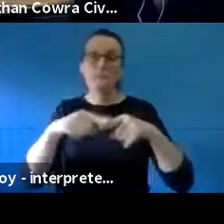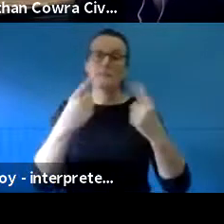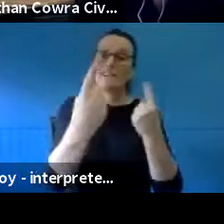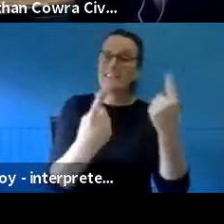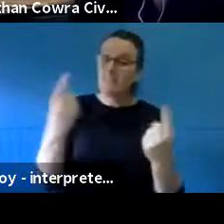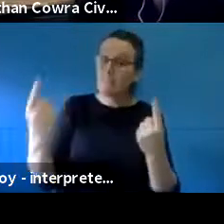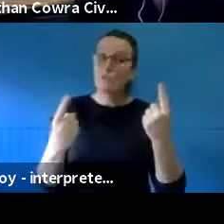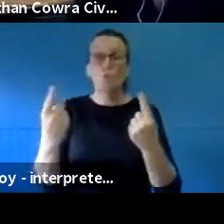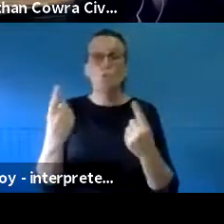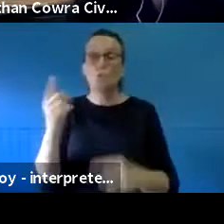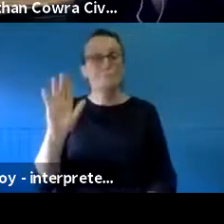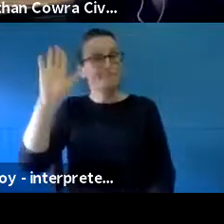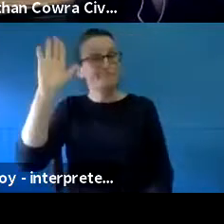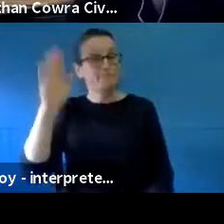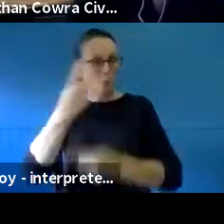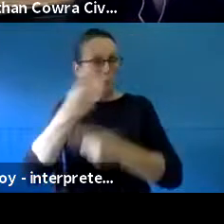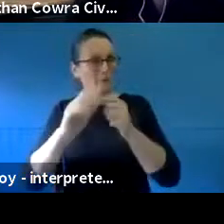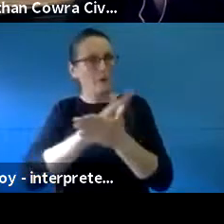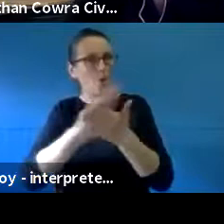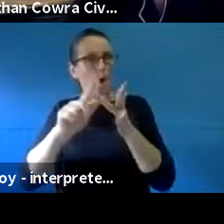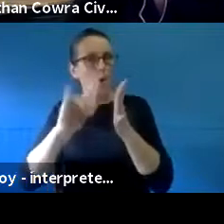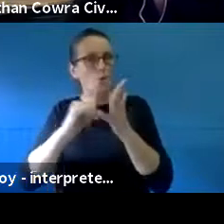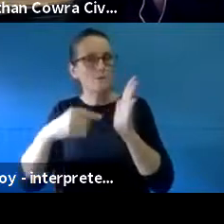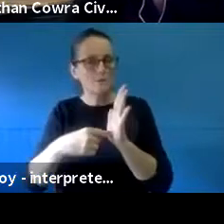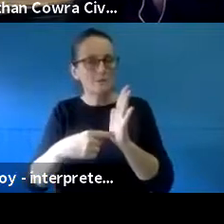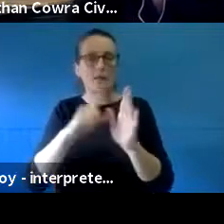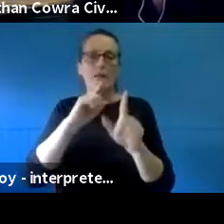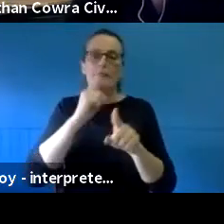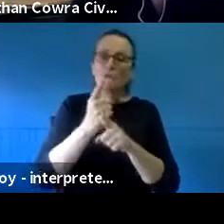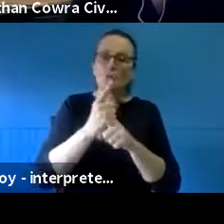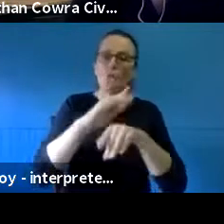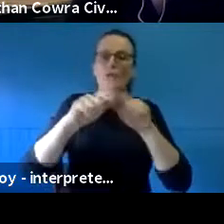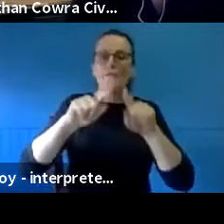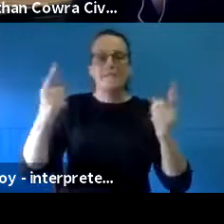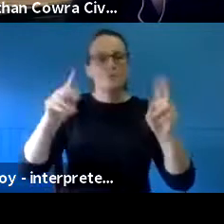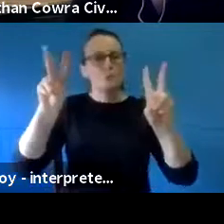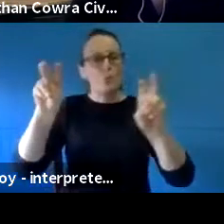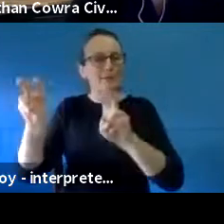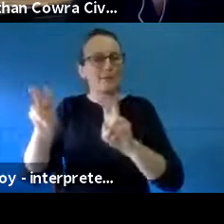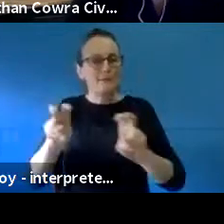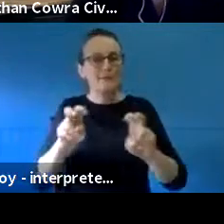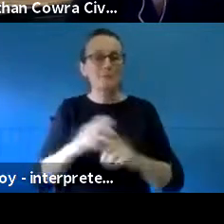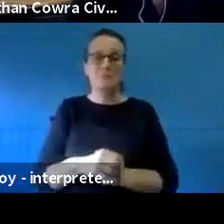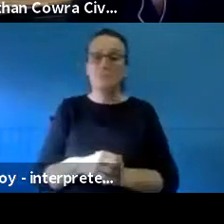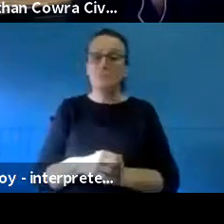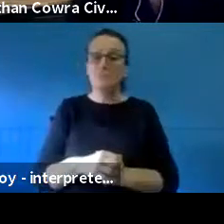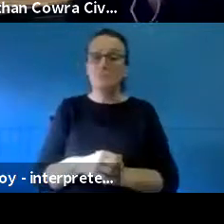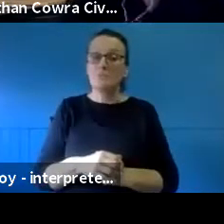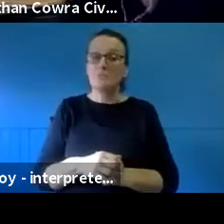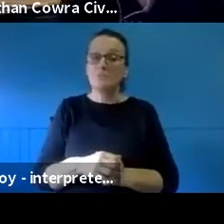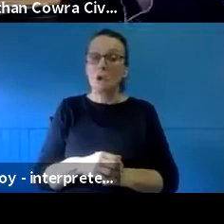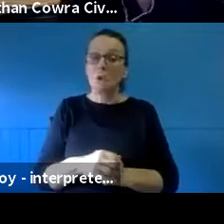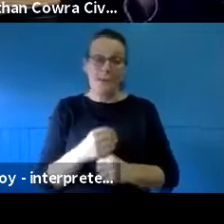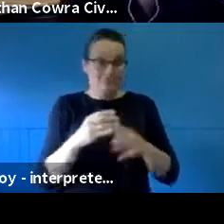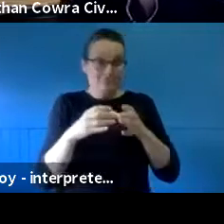hand up to host events and to speak on different topics. So a fairly wide network, but a fairly small